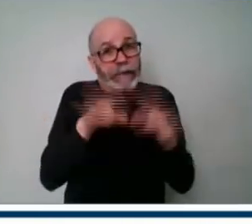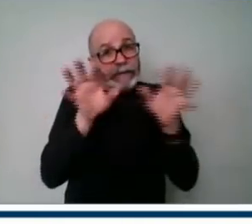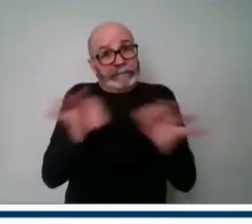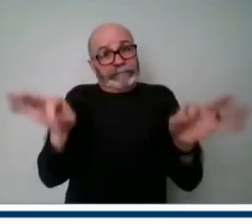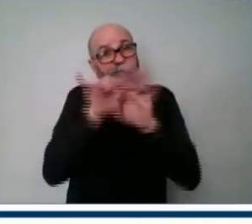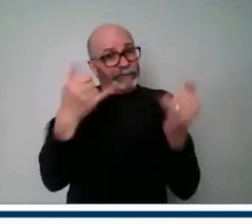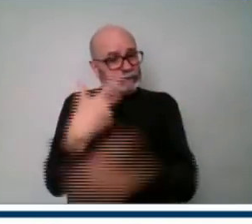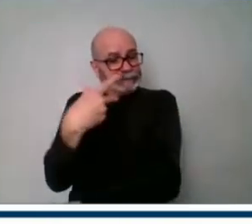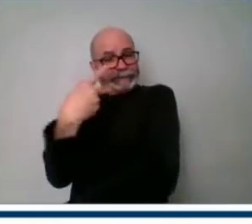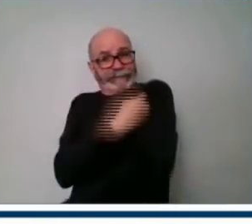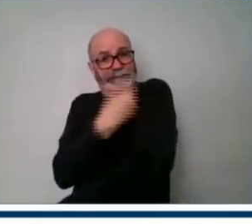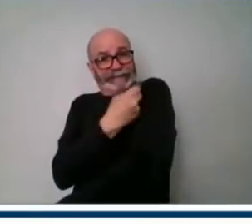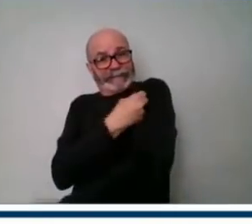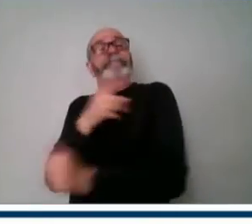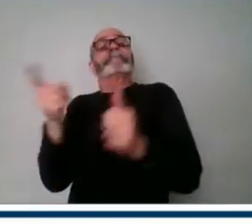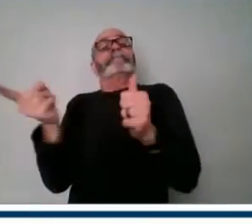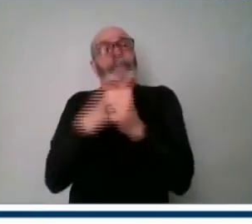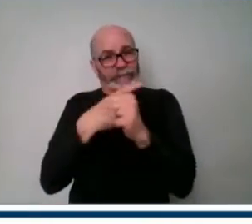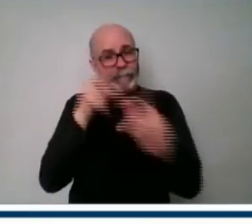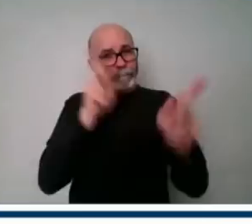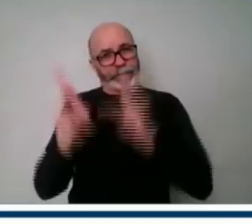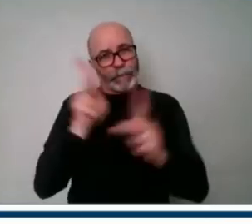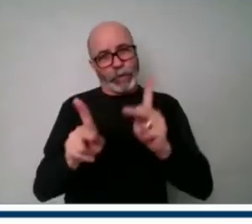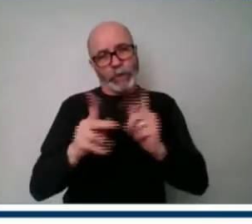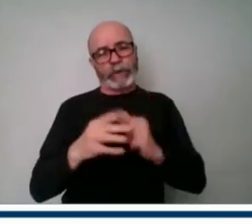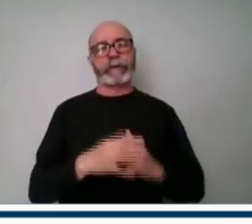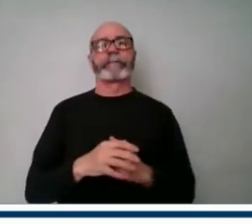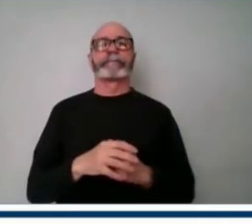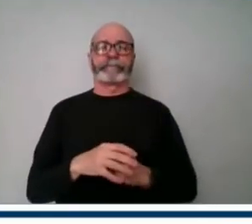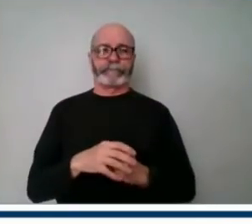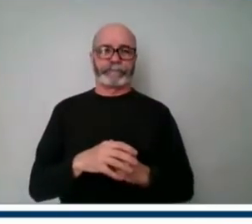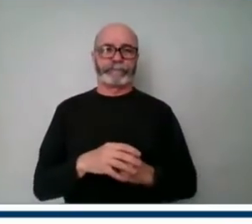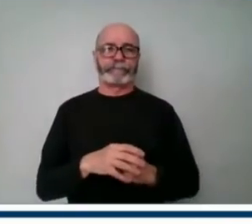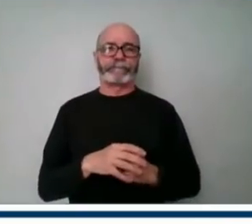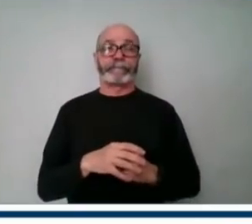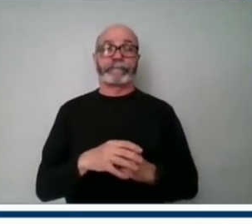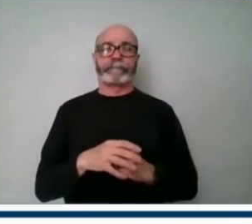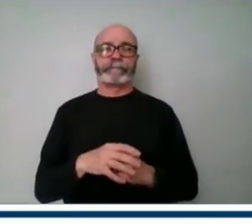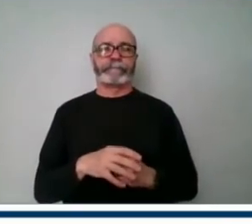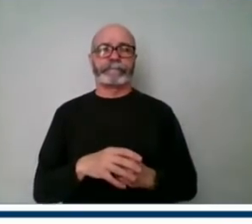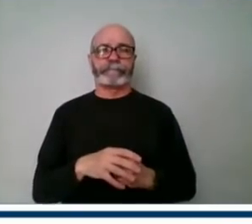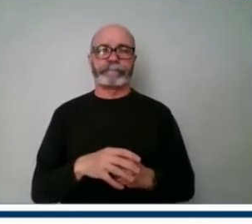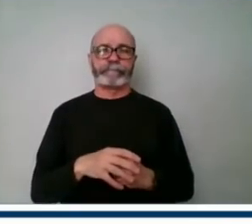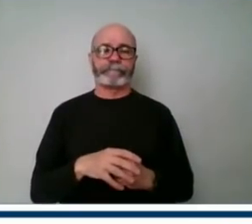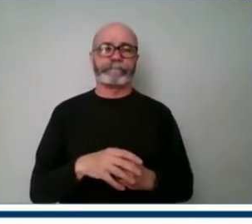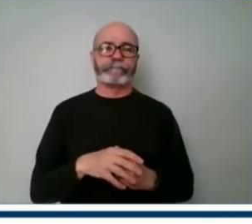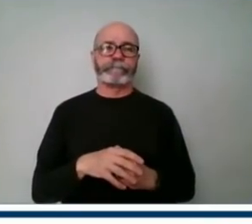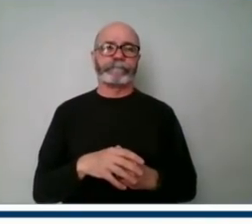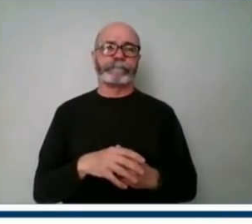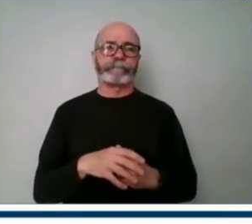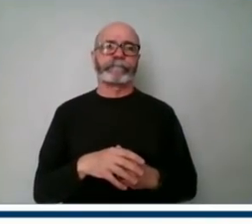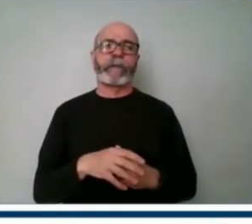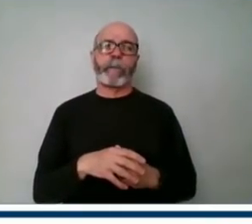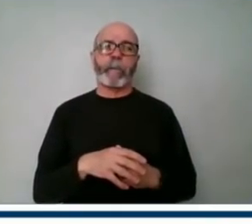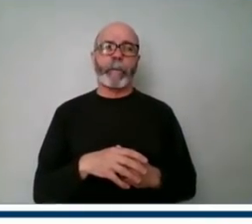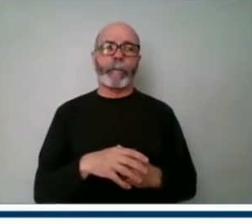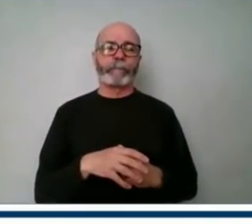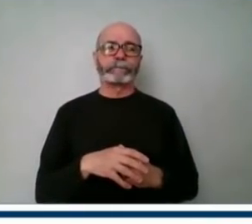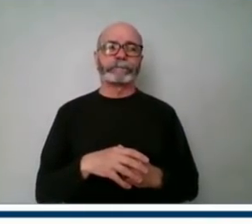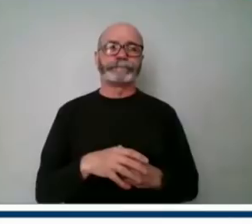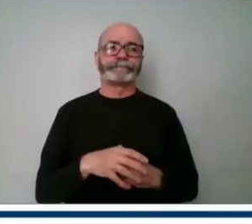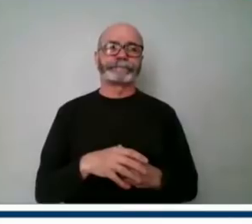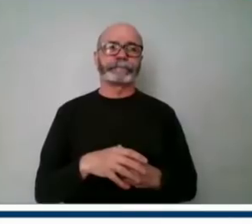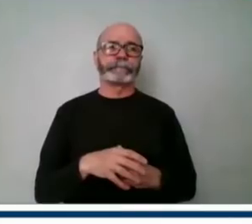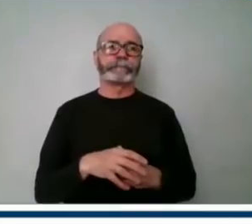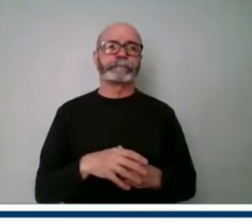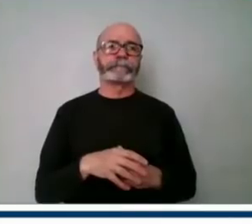I got to tell you, after we reported yesterday that police had been moved up to phase 2, thousands of